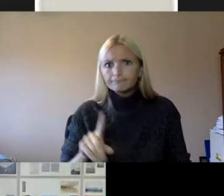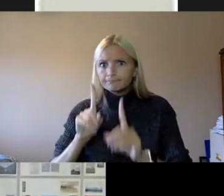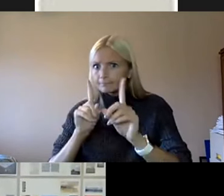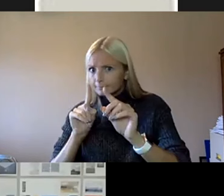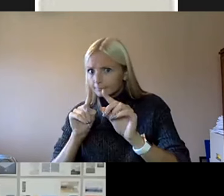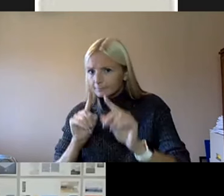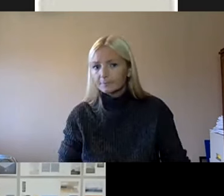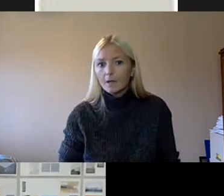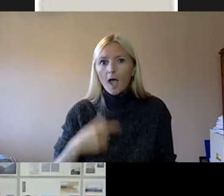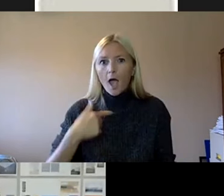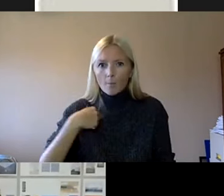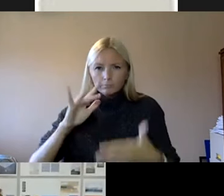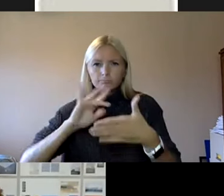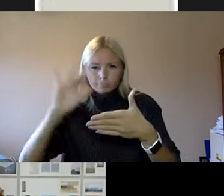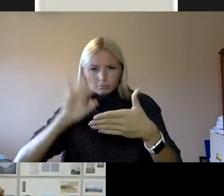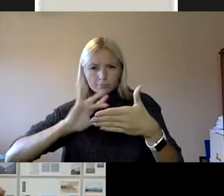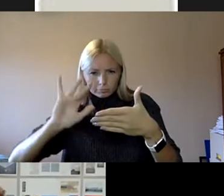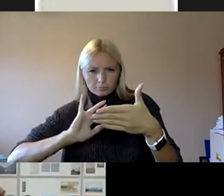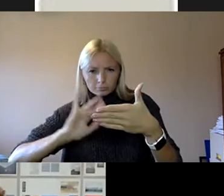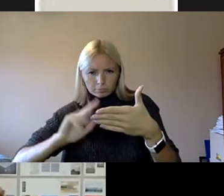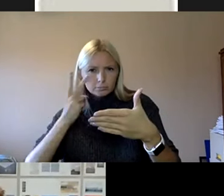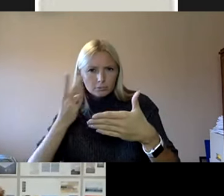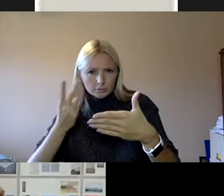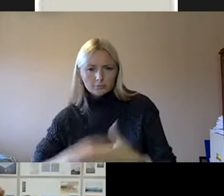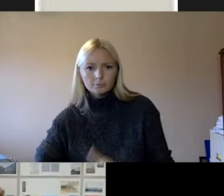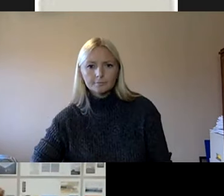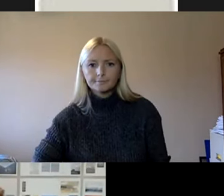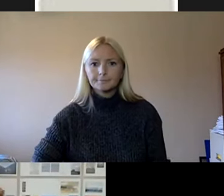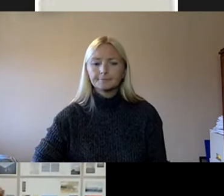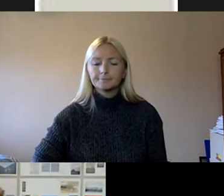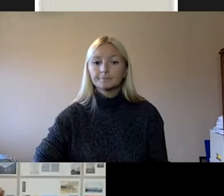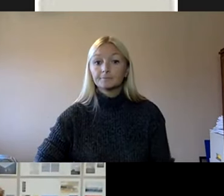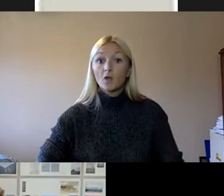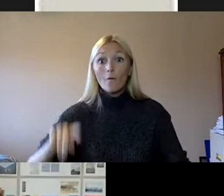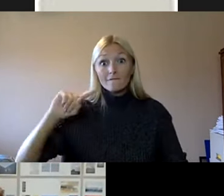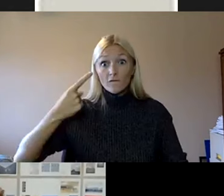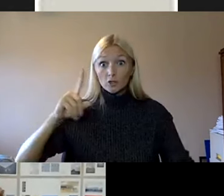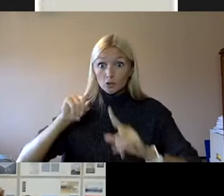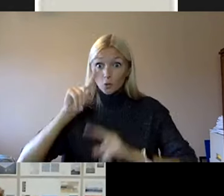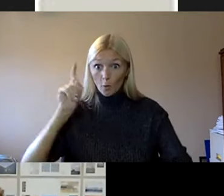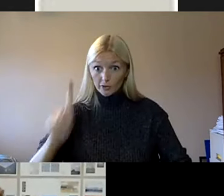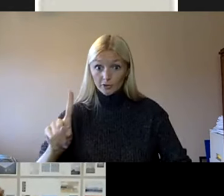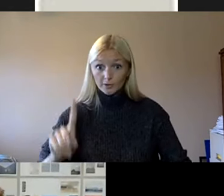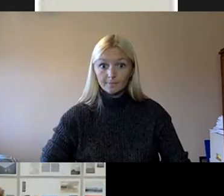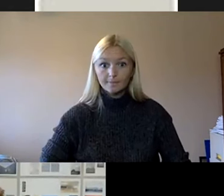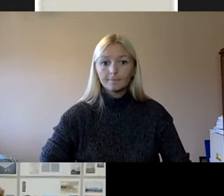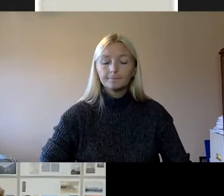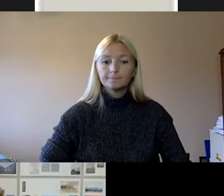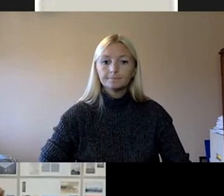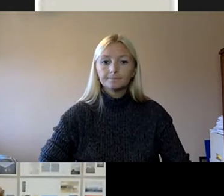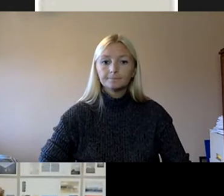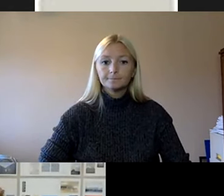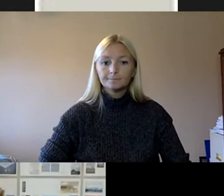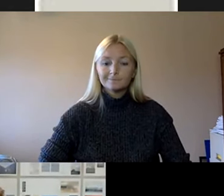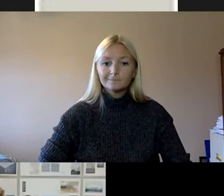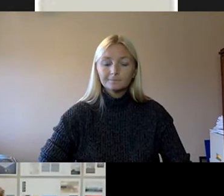going through some of them. We have them in the Q&A and also the chat. So the first question would be, how would you